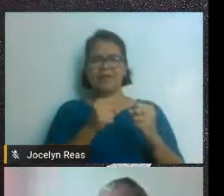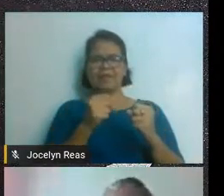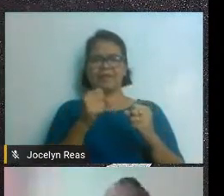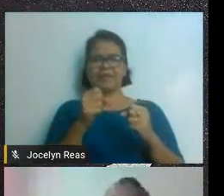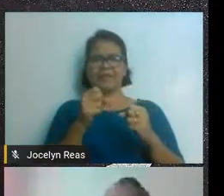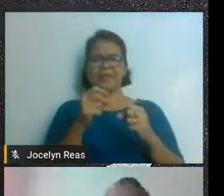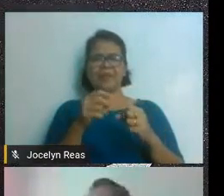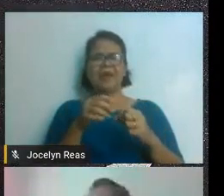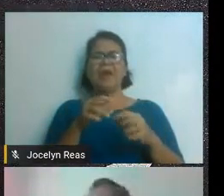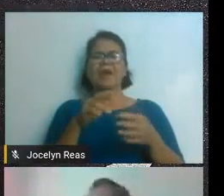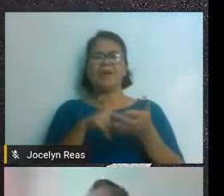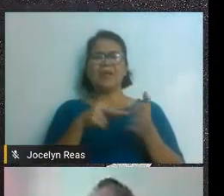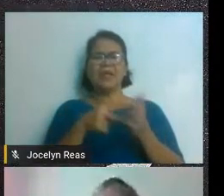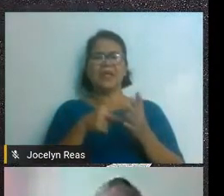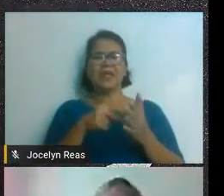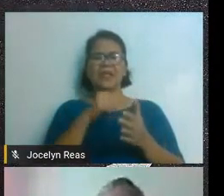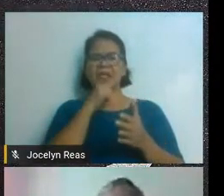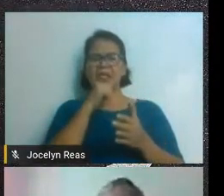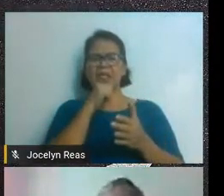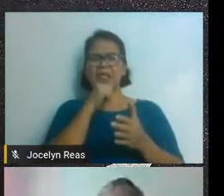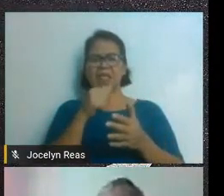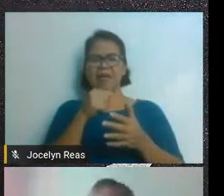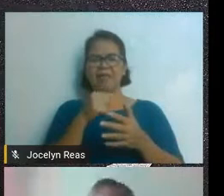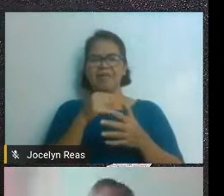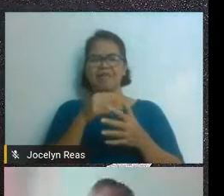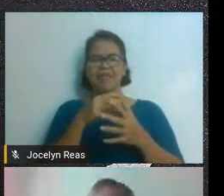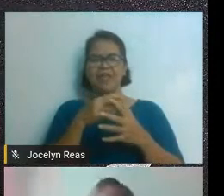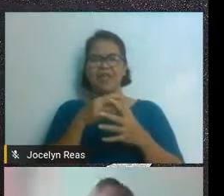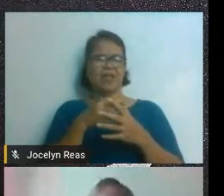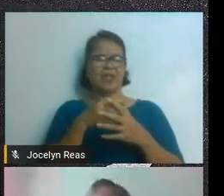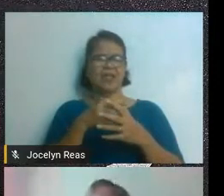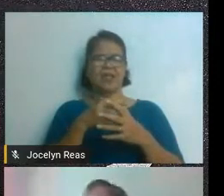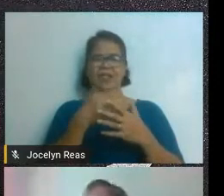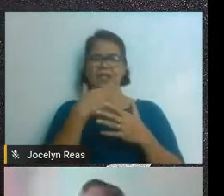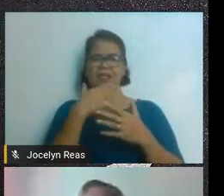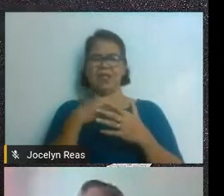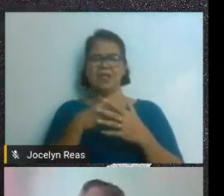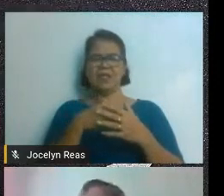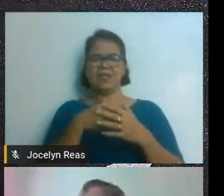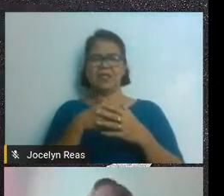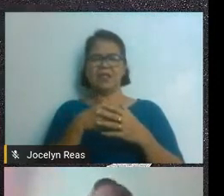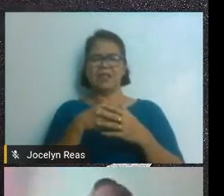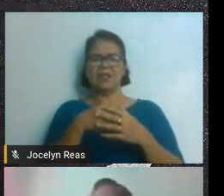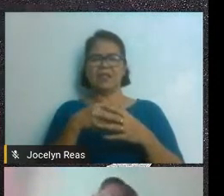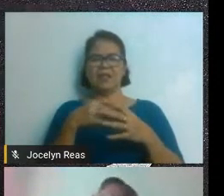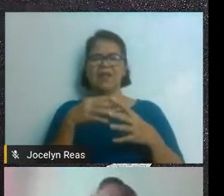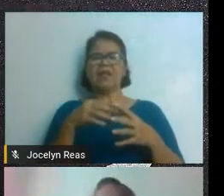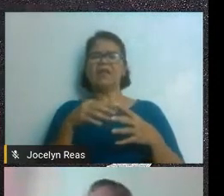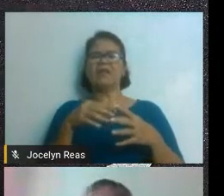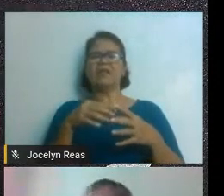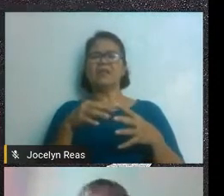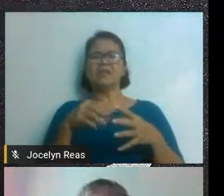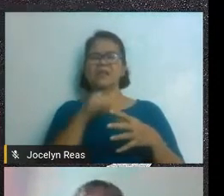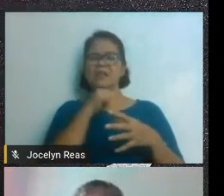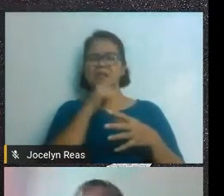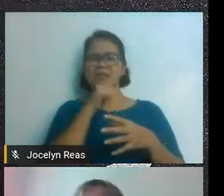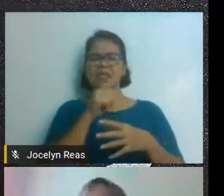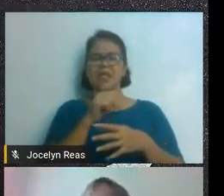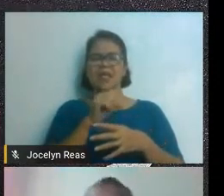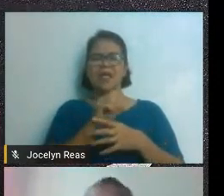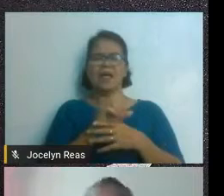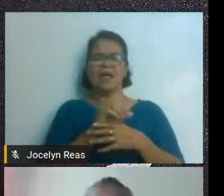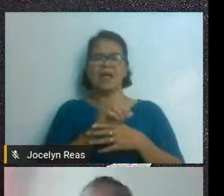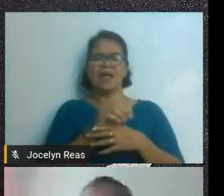Of course, alam, kilala nyo yan when we were in Calabar, I was in Calabarzon, I was also claiming that there should be a push